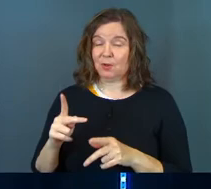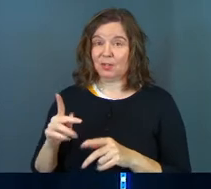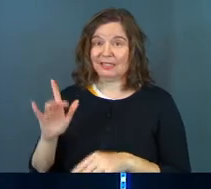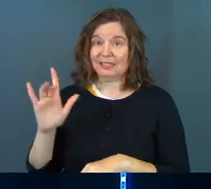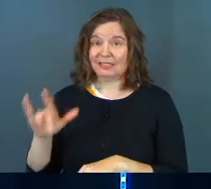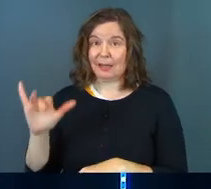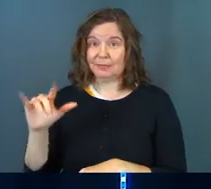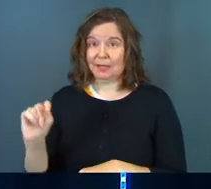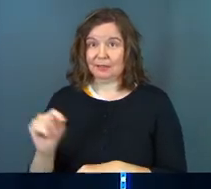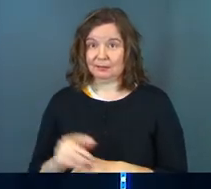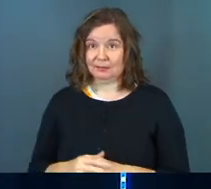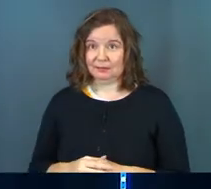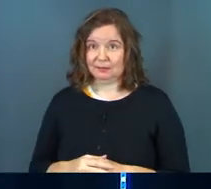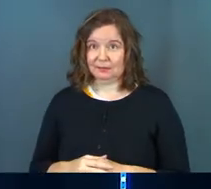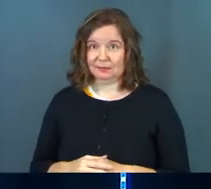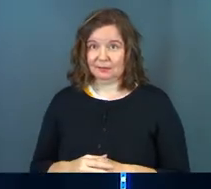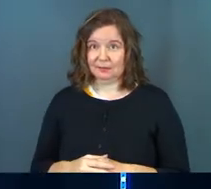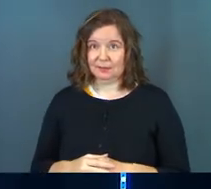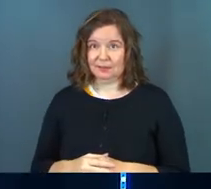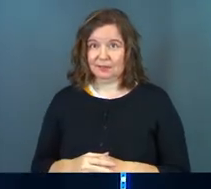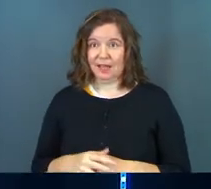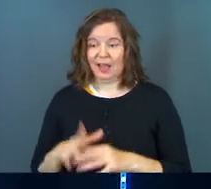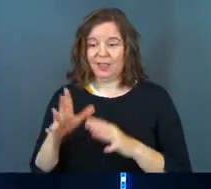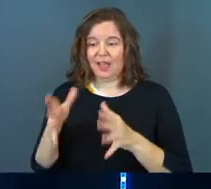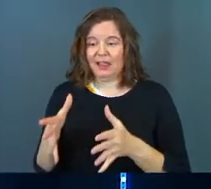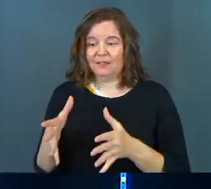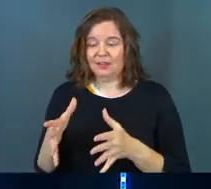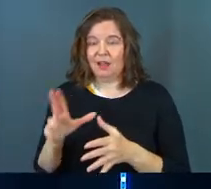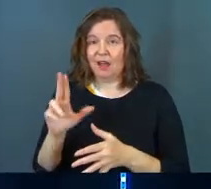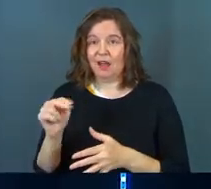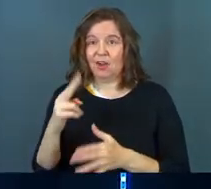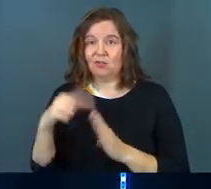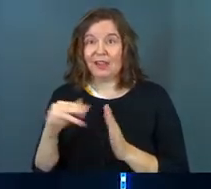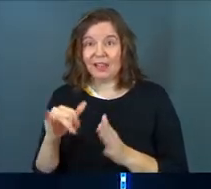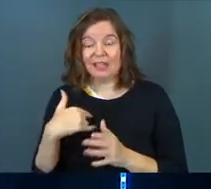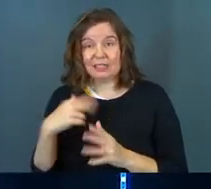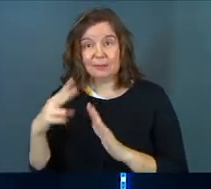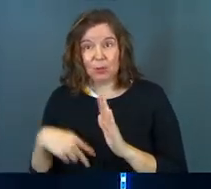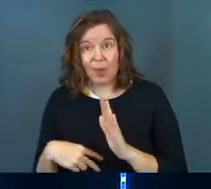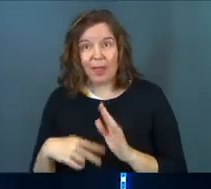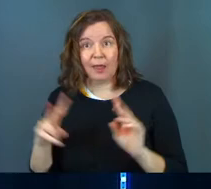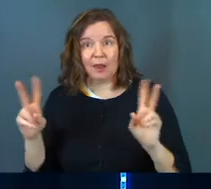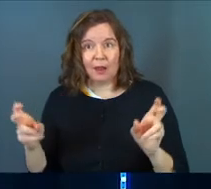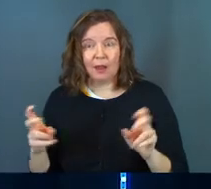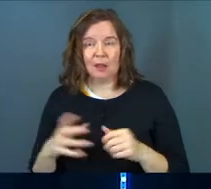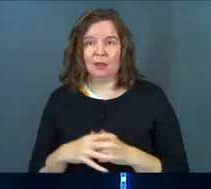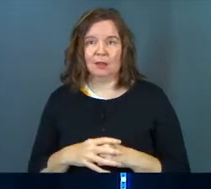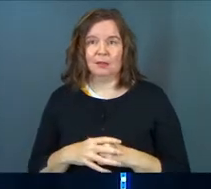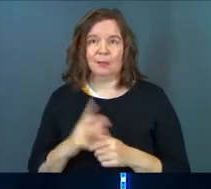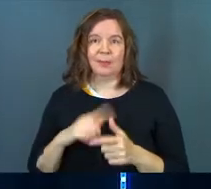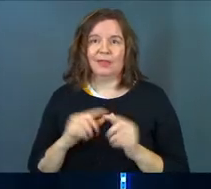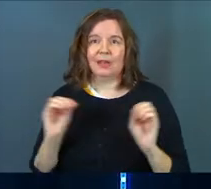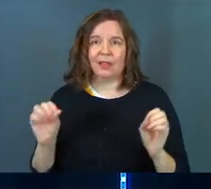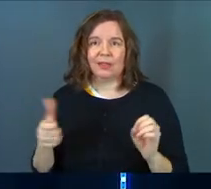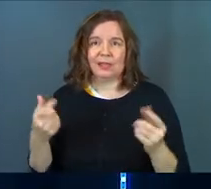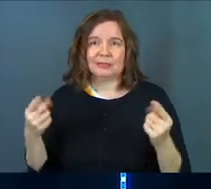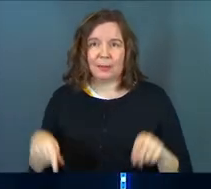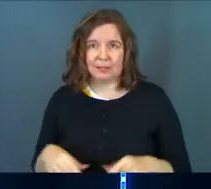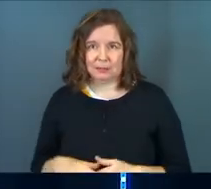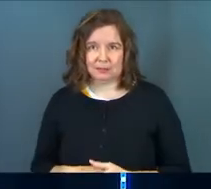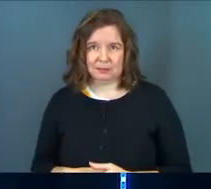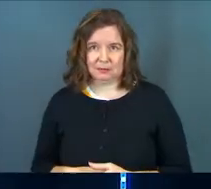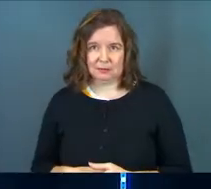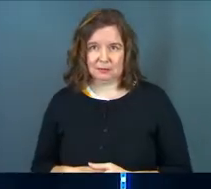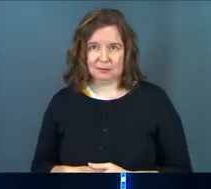person taps on it and they leave it on red, like it's been red, and then nothing else happens.